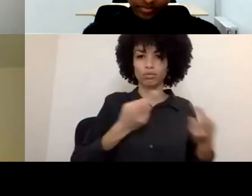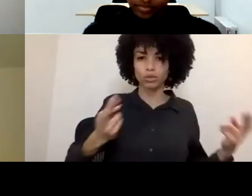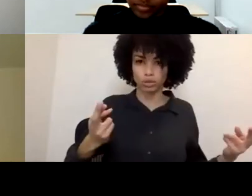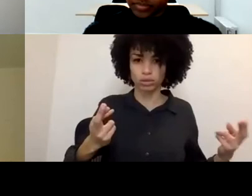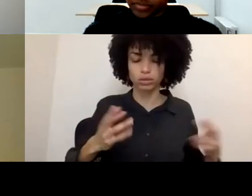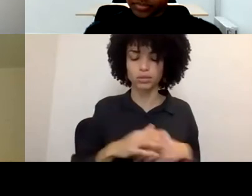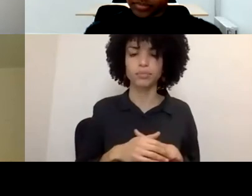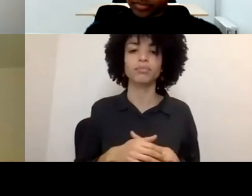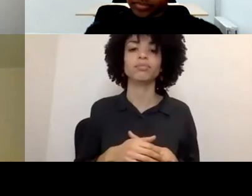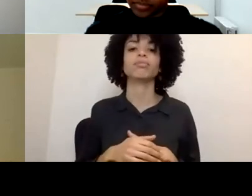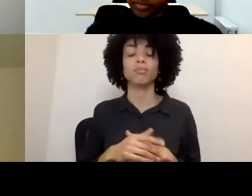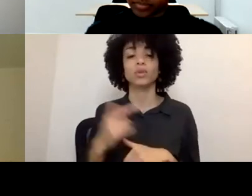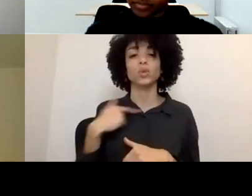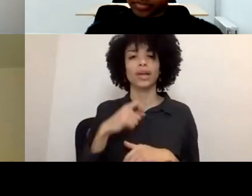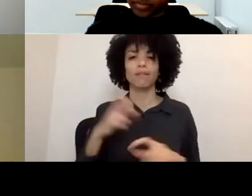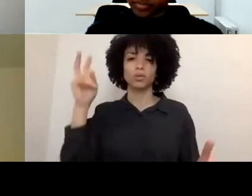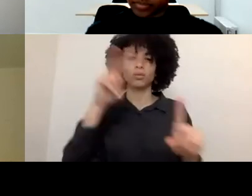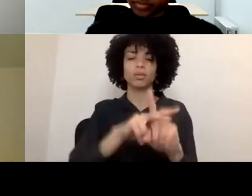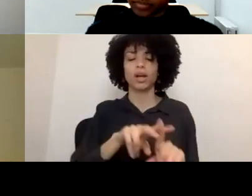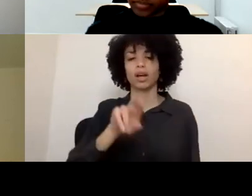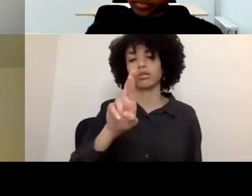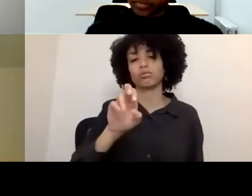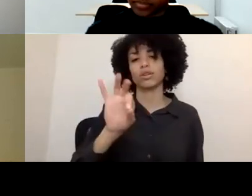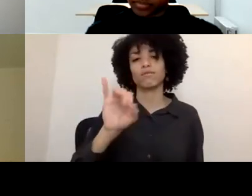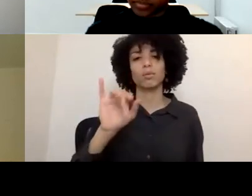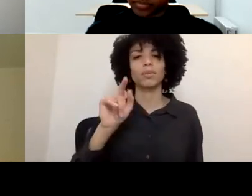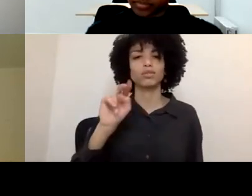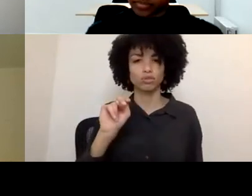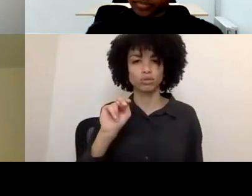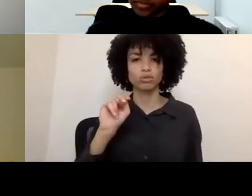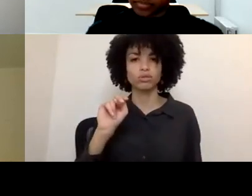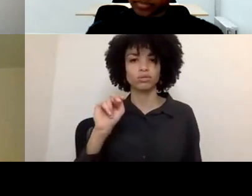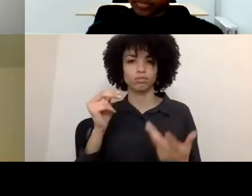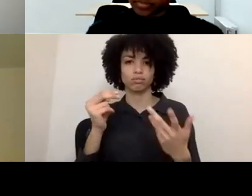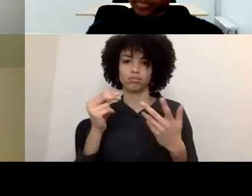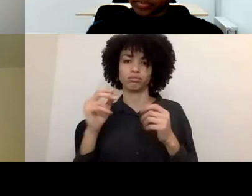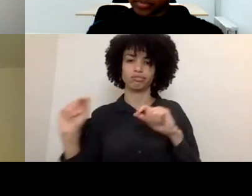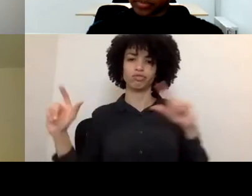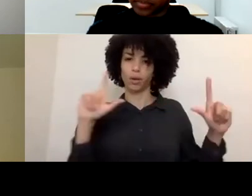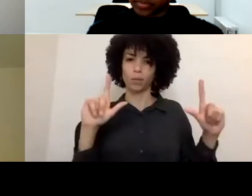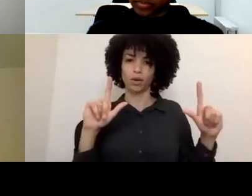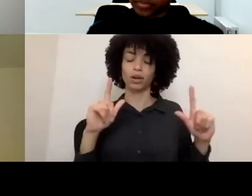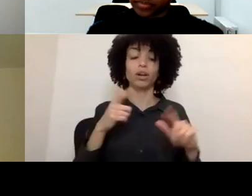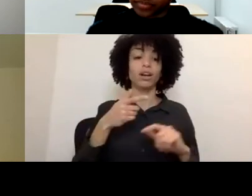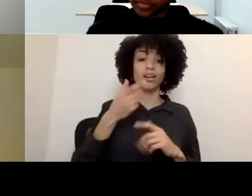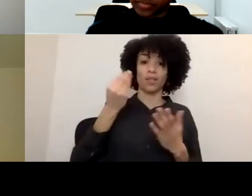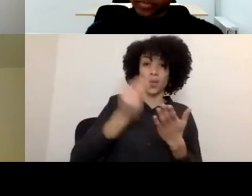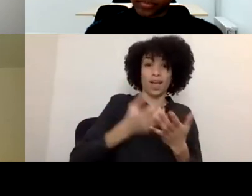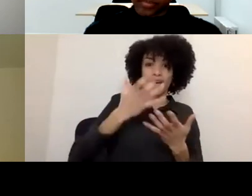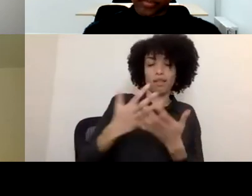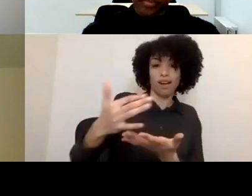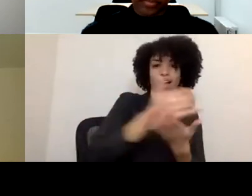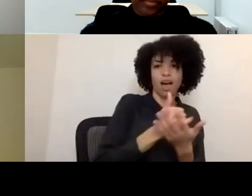be applied to philanthropy to redistribute wealth to communities of color at whose expense that wealth was generated from a